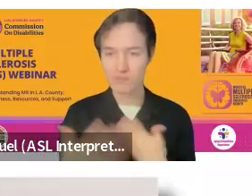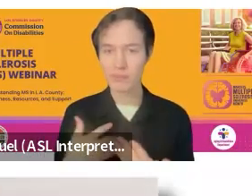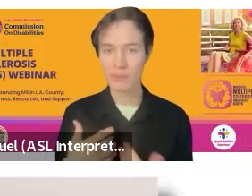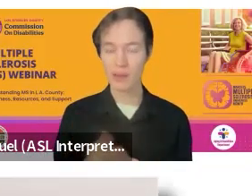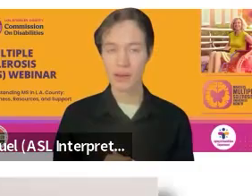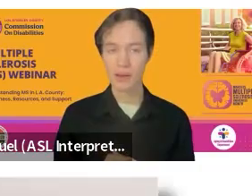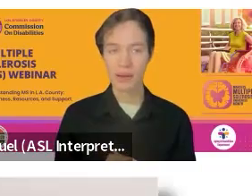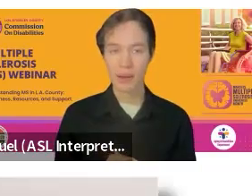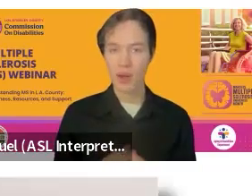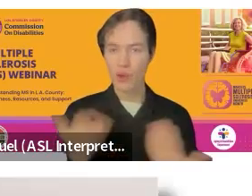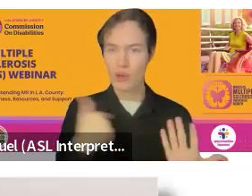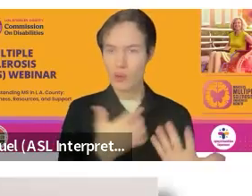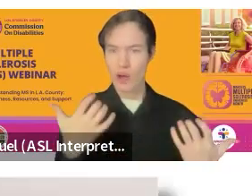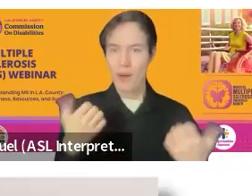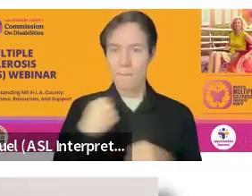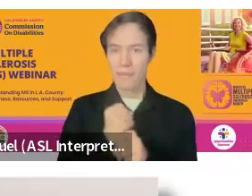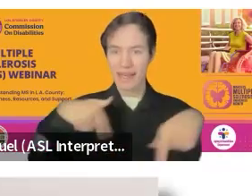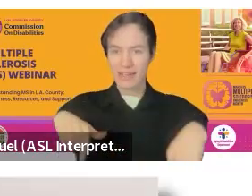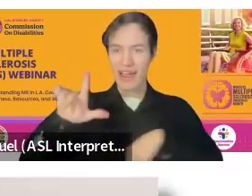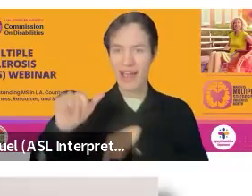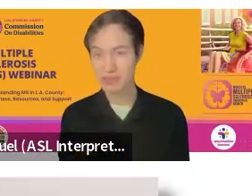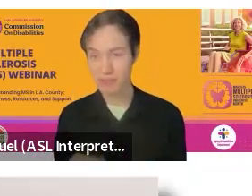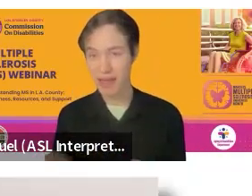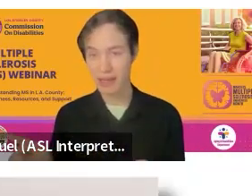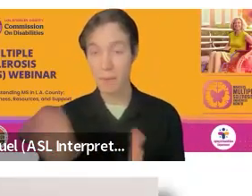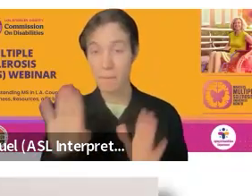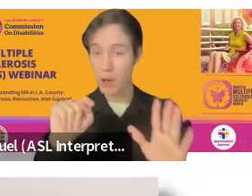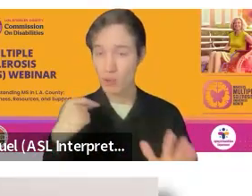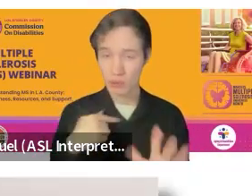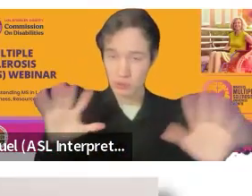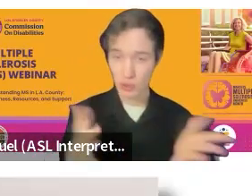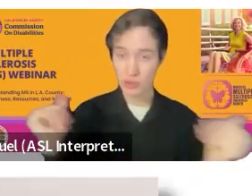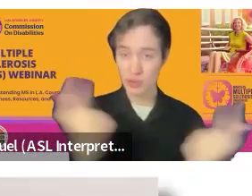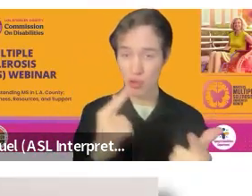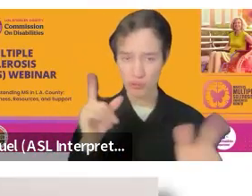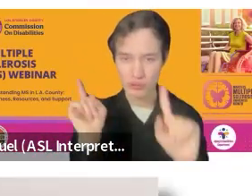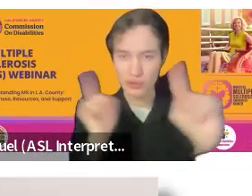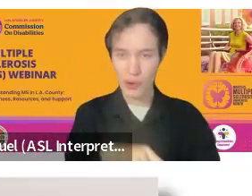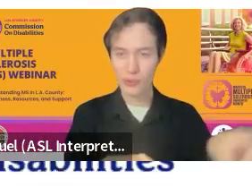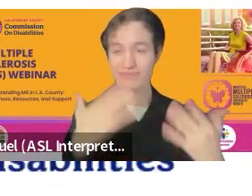make LA County more accessible for everybody. So thank you, everyone. Thank you so much, everyone.